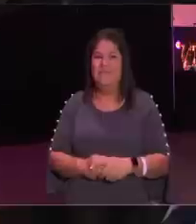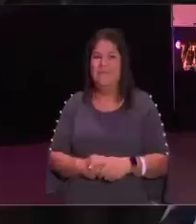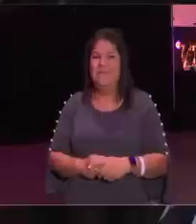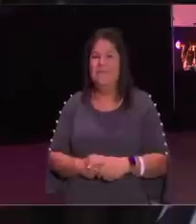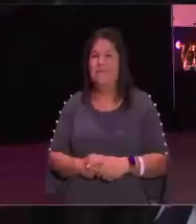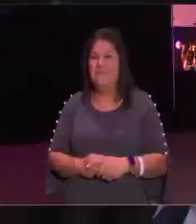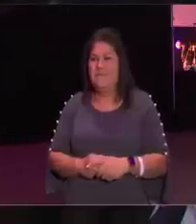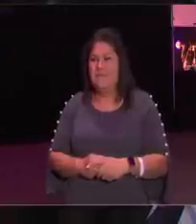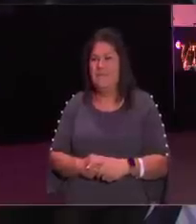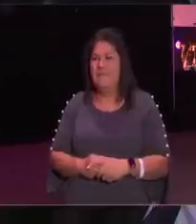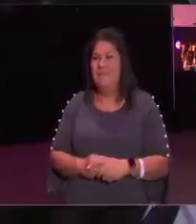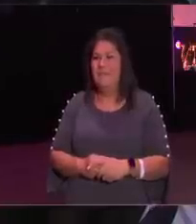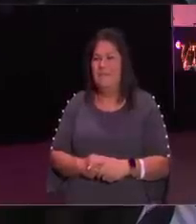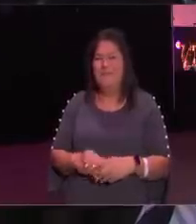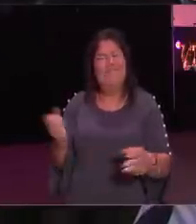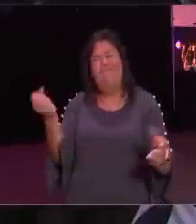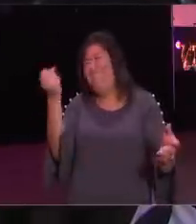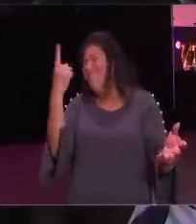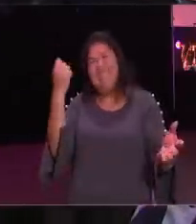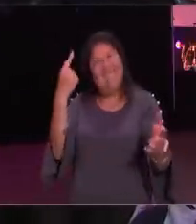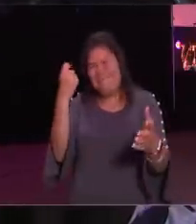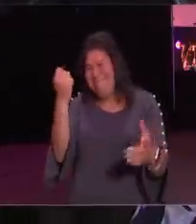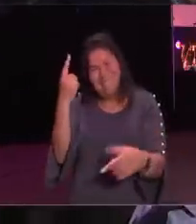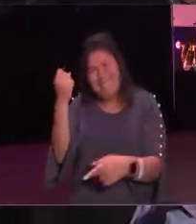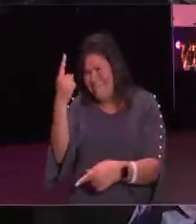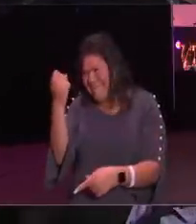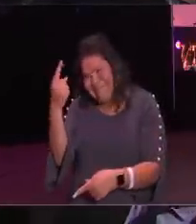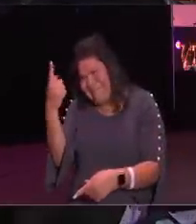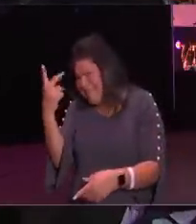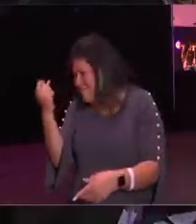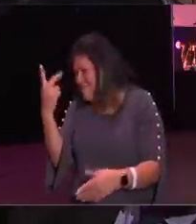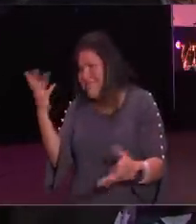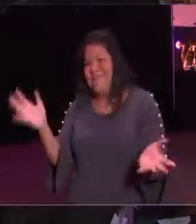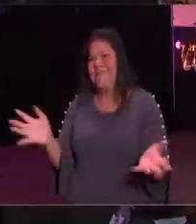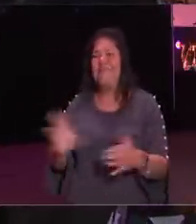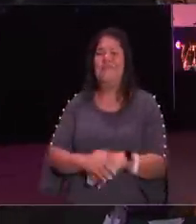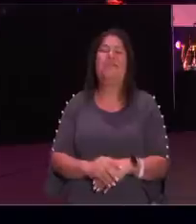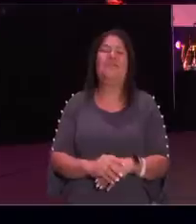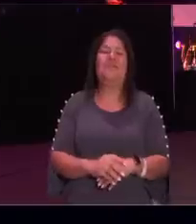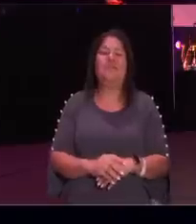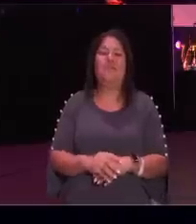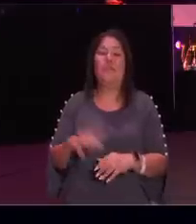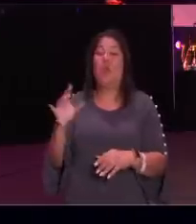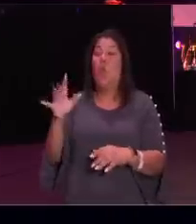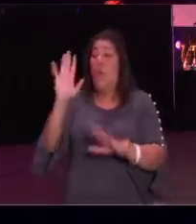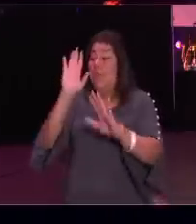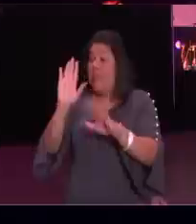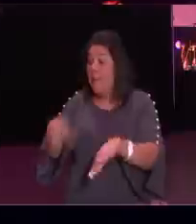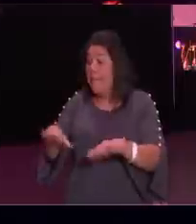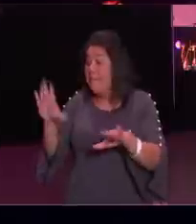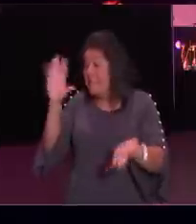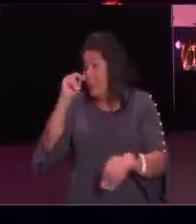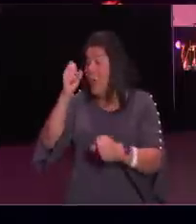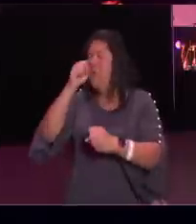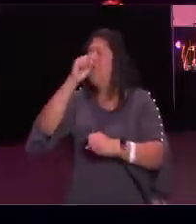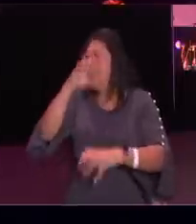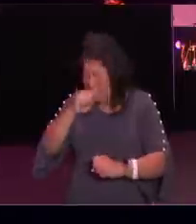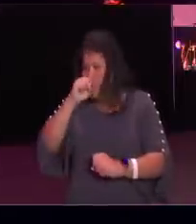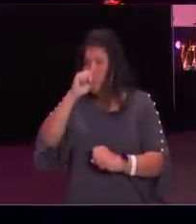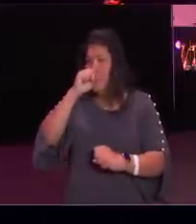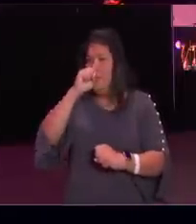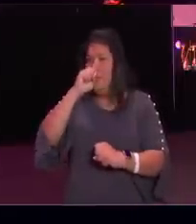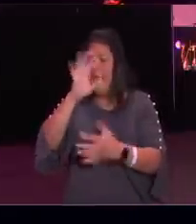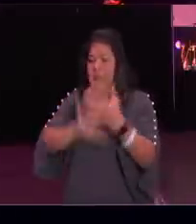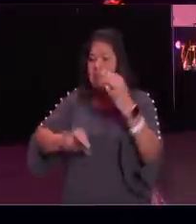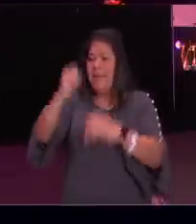You're not hearing me. So when the child sneezed,